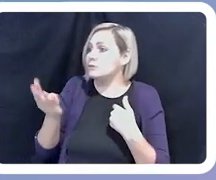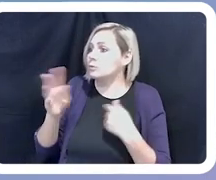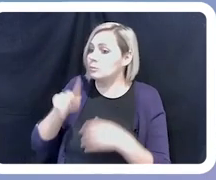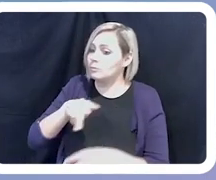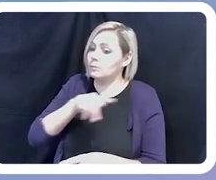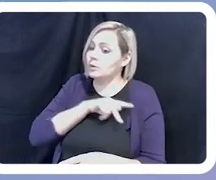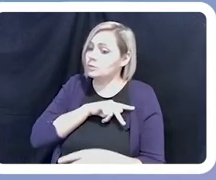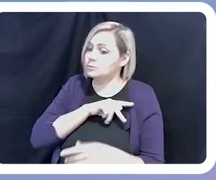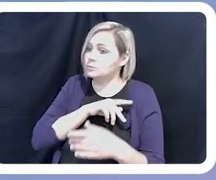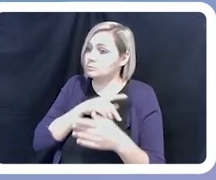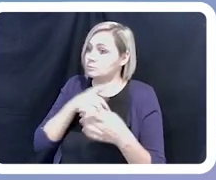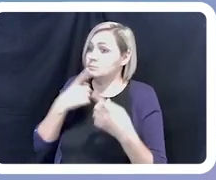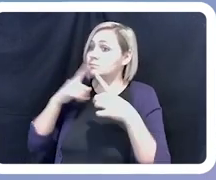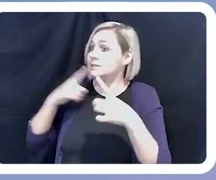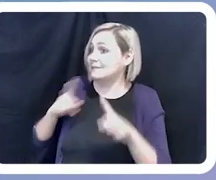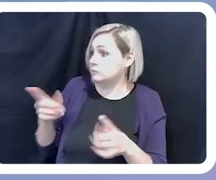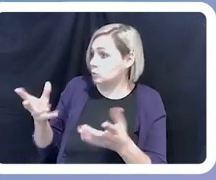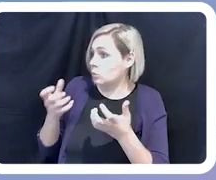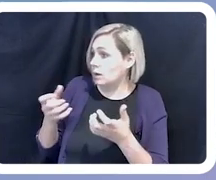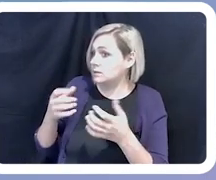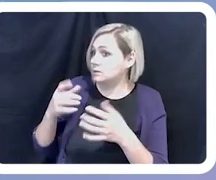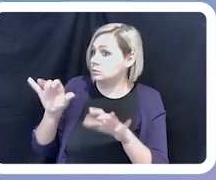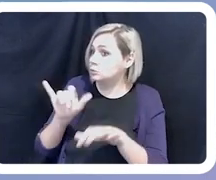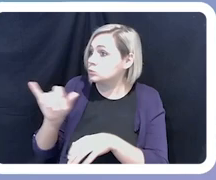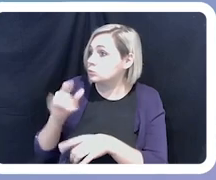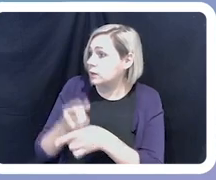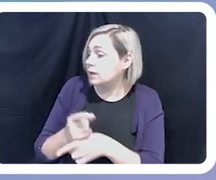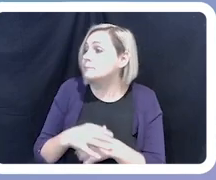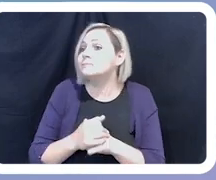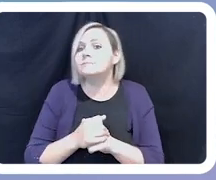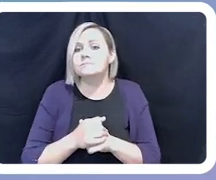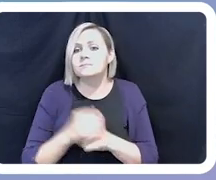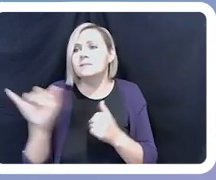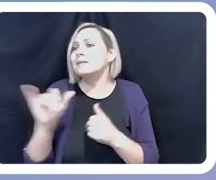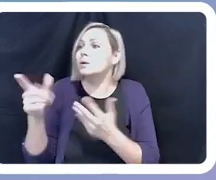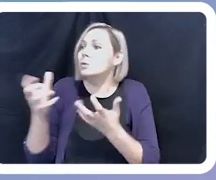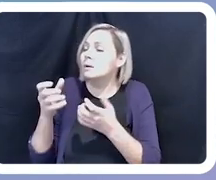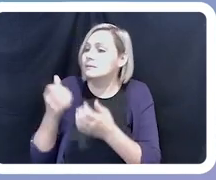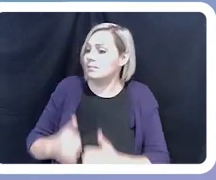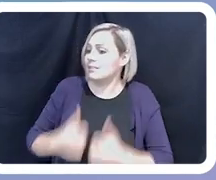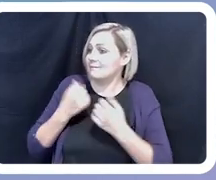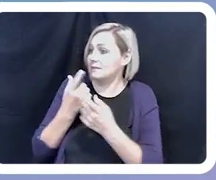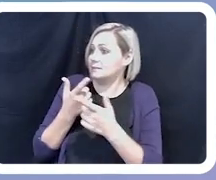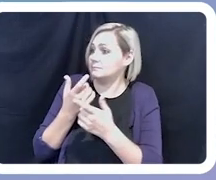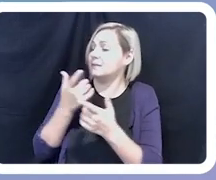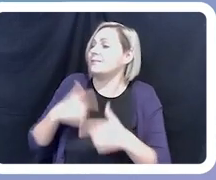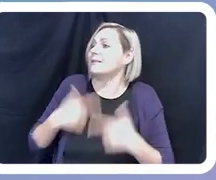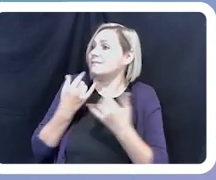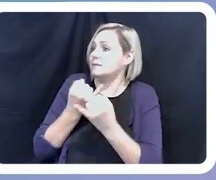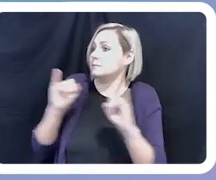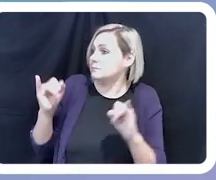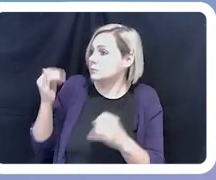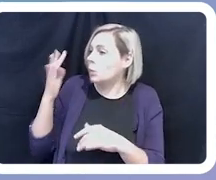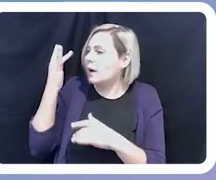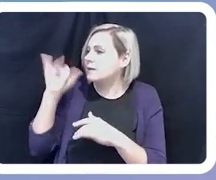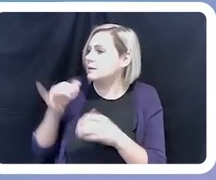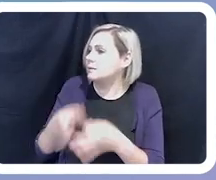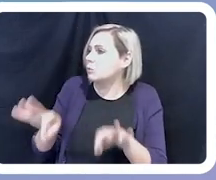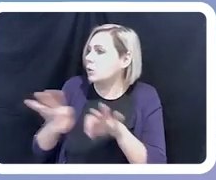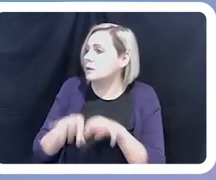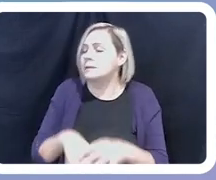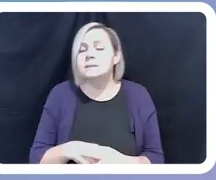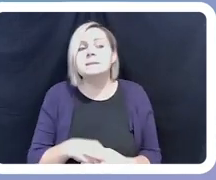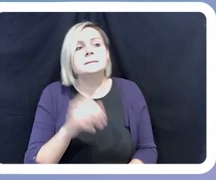personal accomplishments that you want to make as well, like you want to live independently. Yes. Why is that important to you? So when I was in